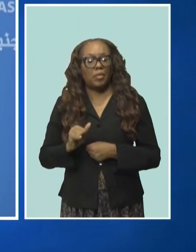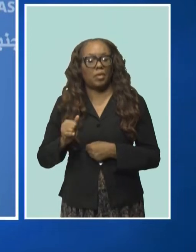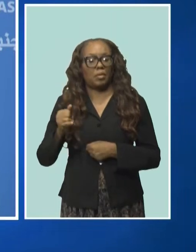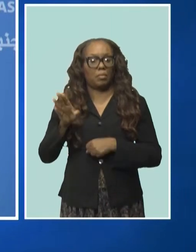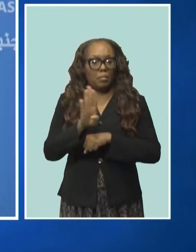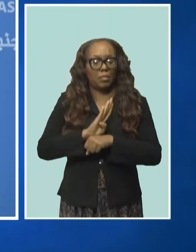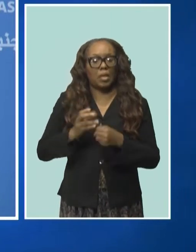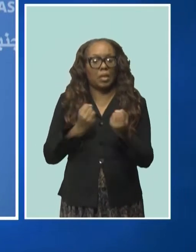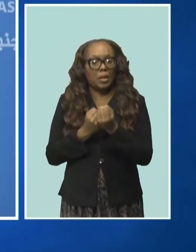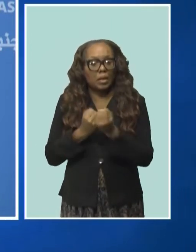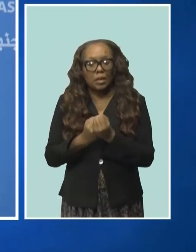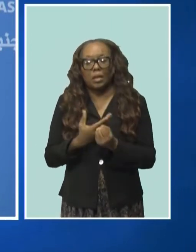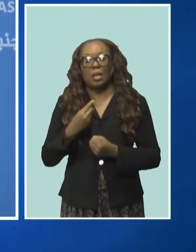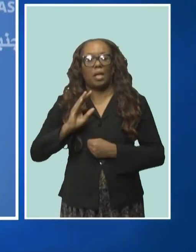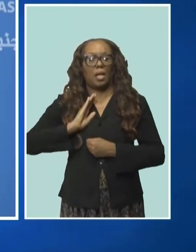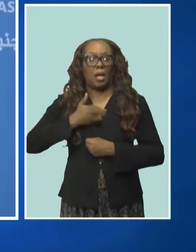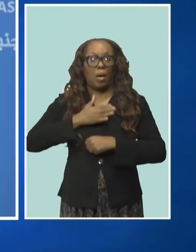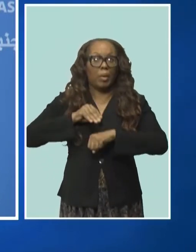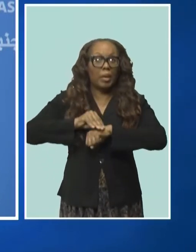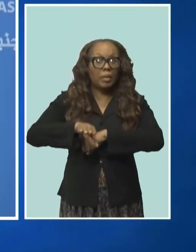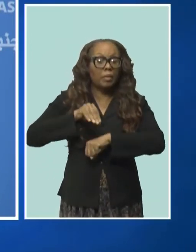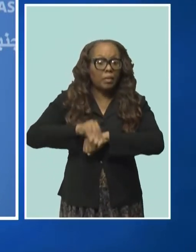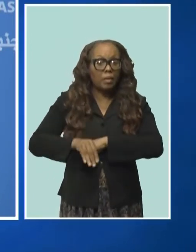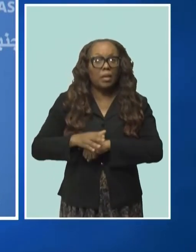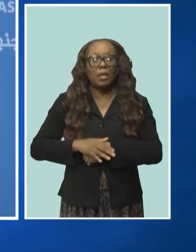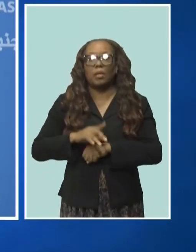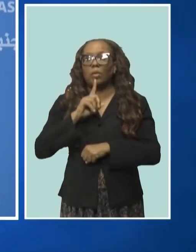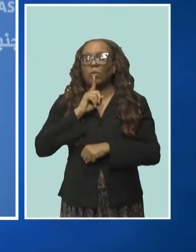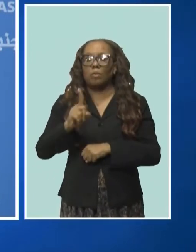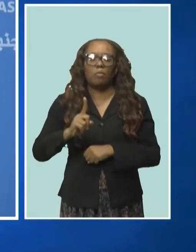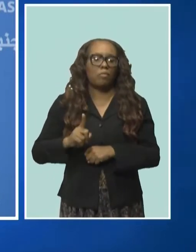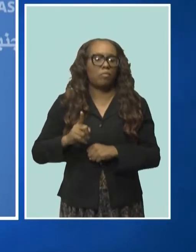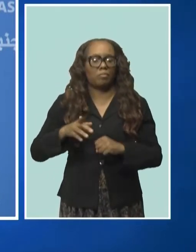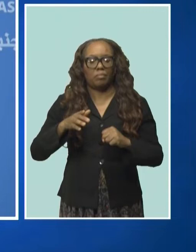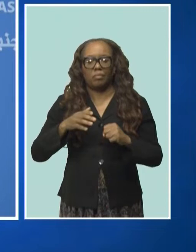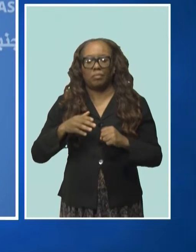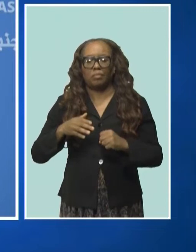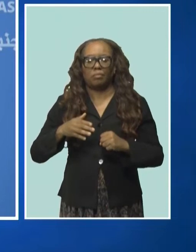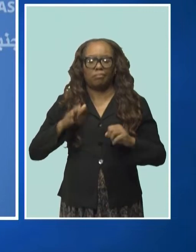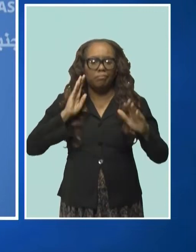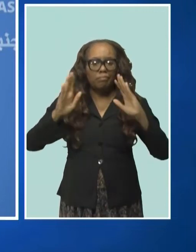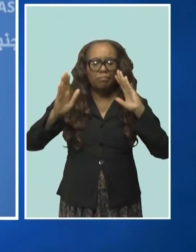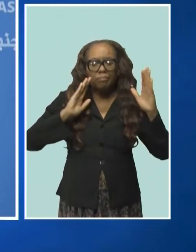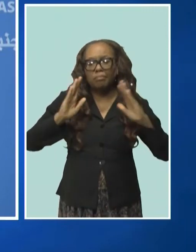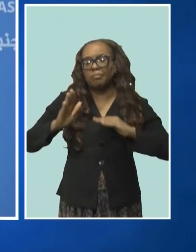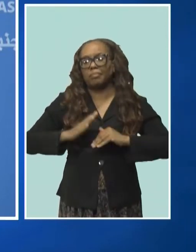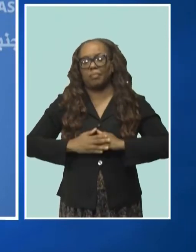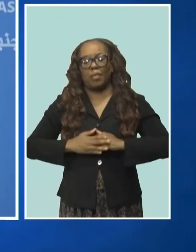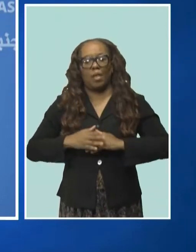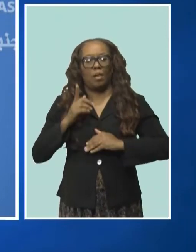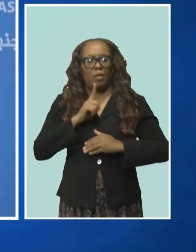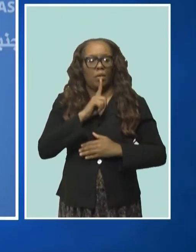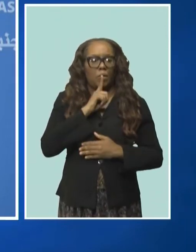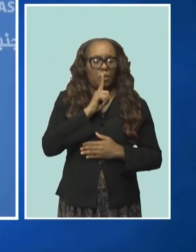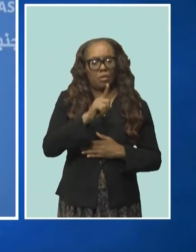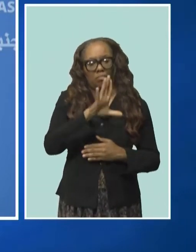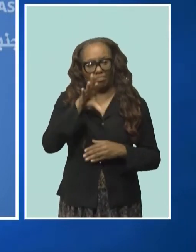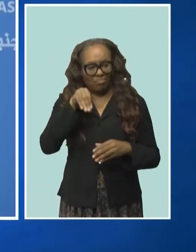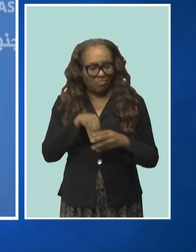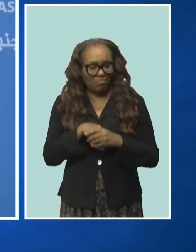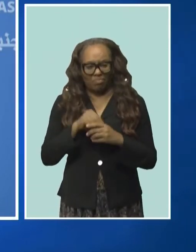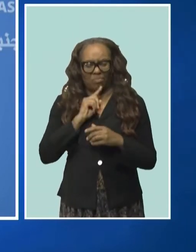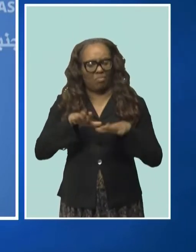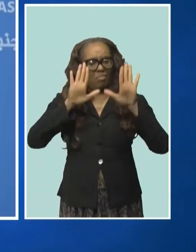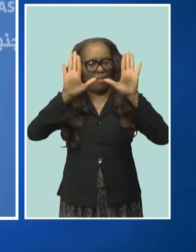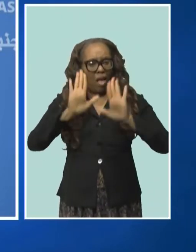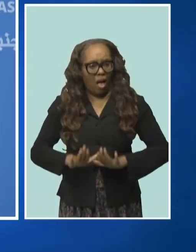advocacy and influence. And I send warm regards to Secretary General Rebecca Greenspan for very much being a